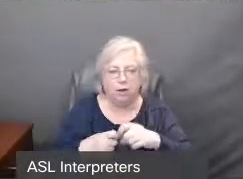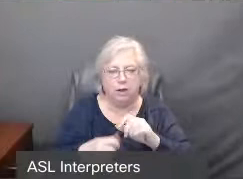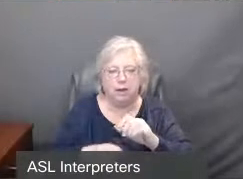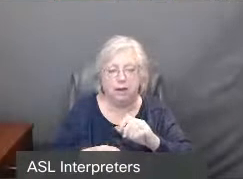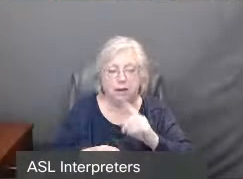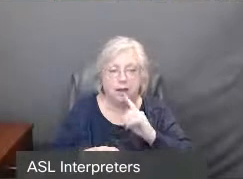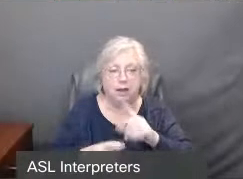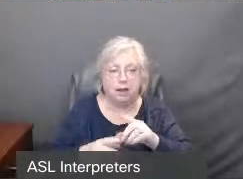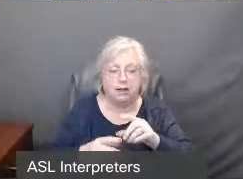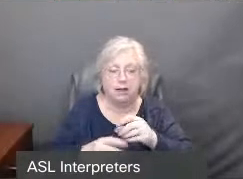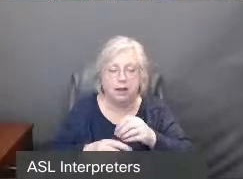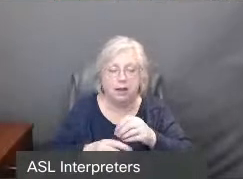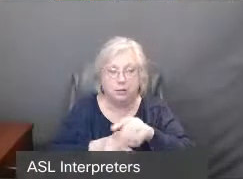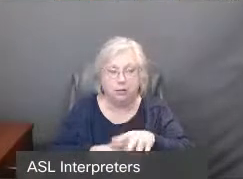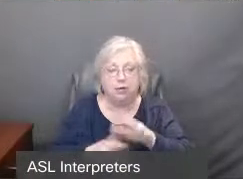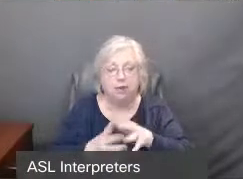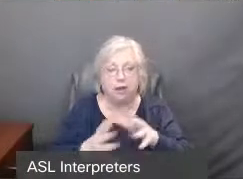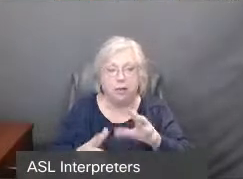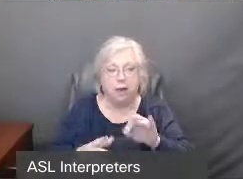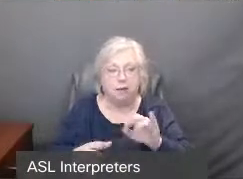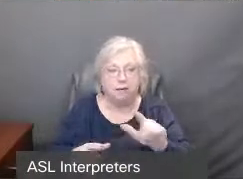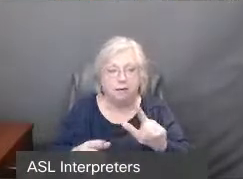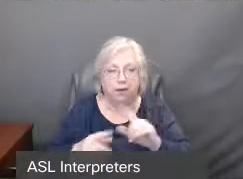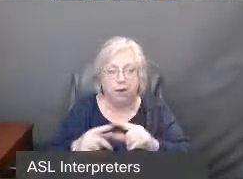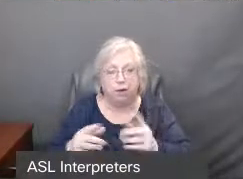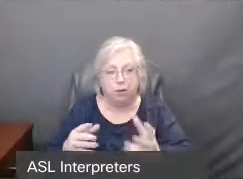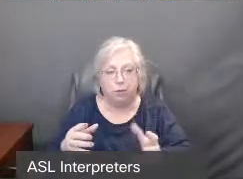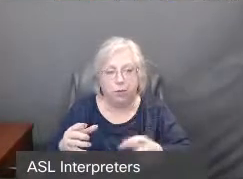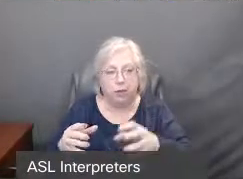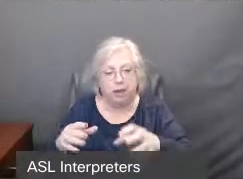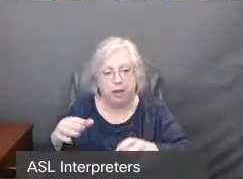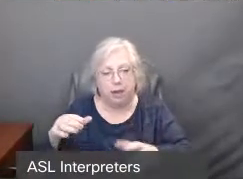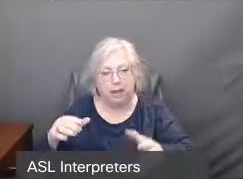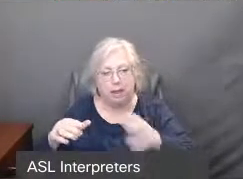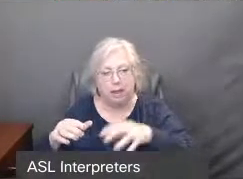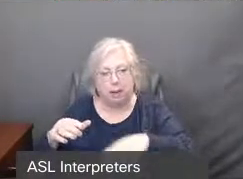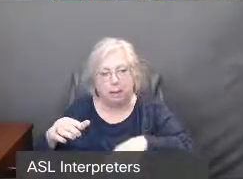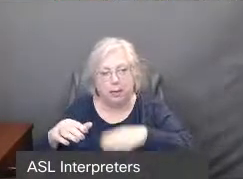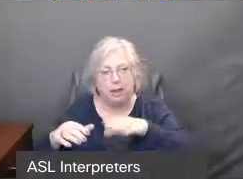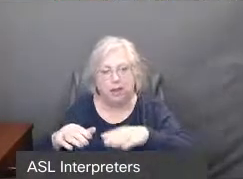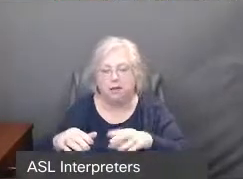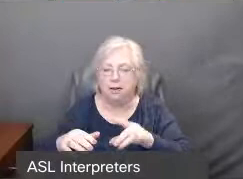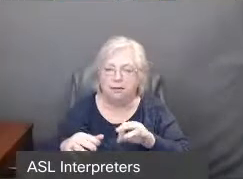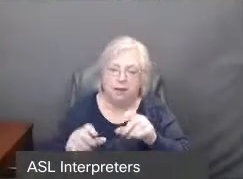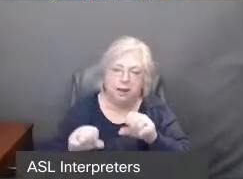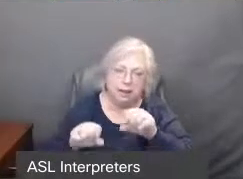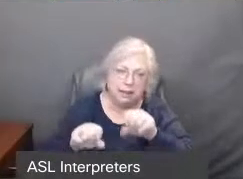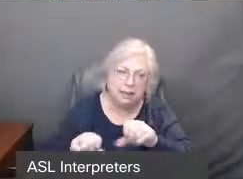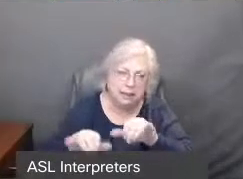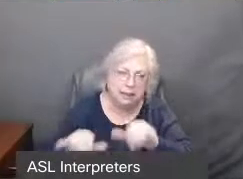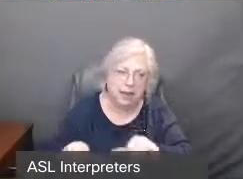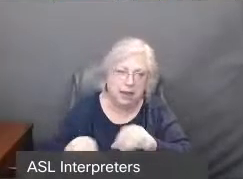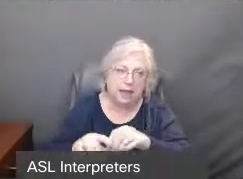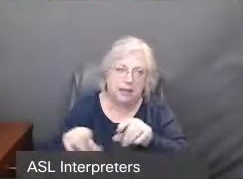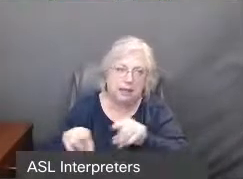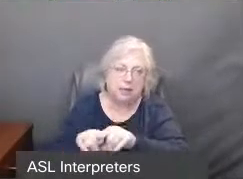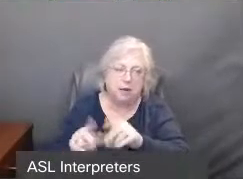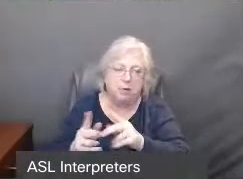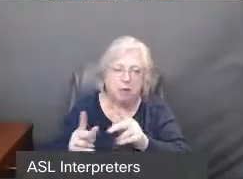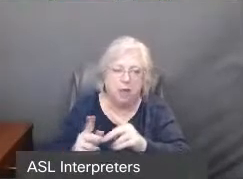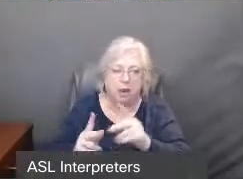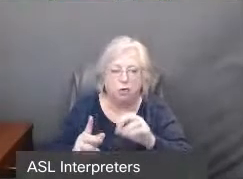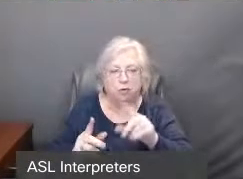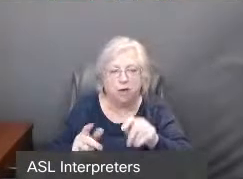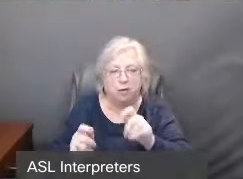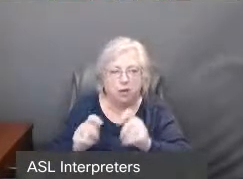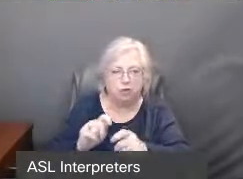to be placed, depends on what location, whether they can stay in their same location or whether they need to be adjusted or moved.